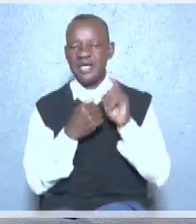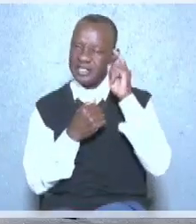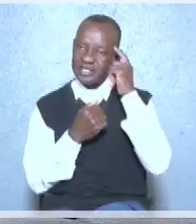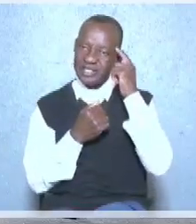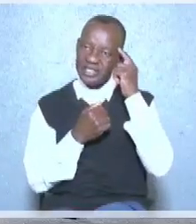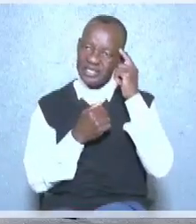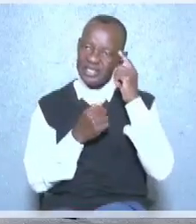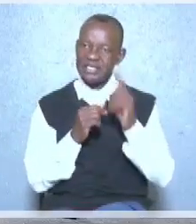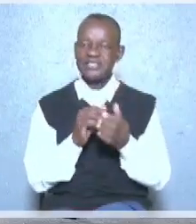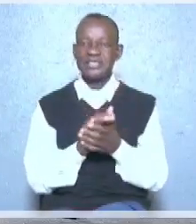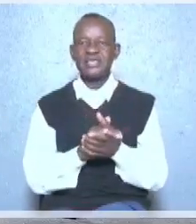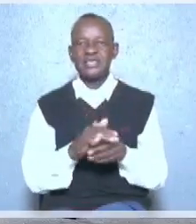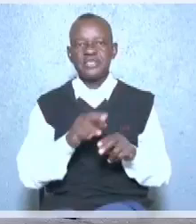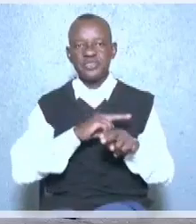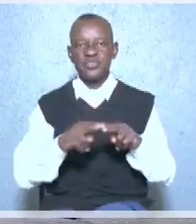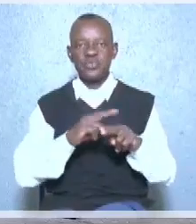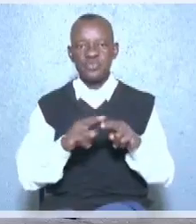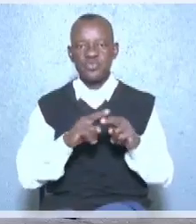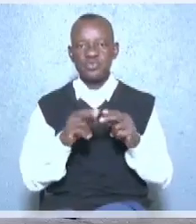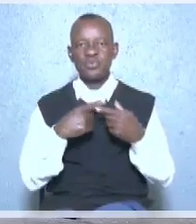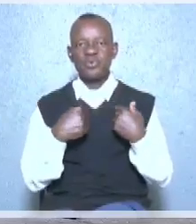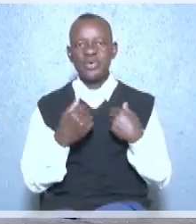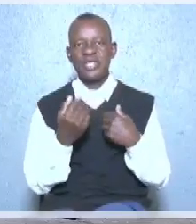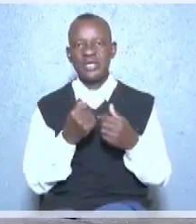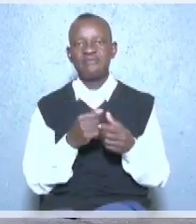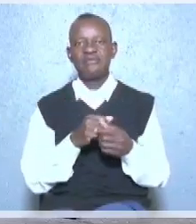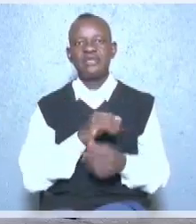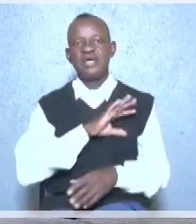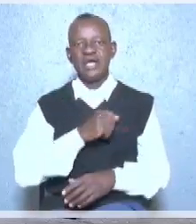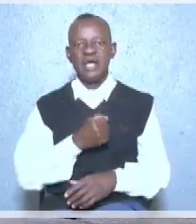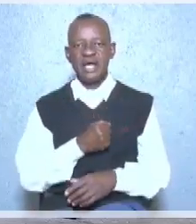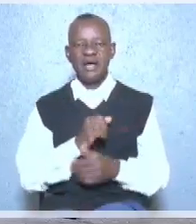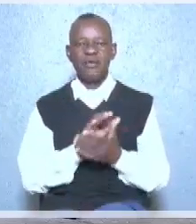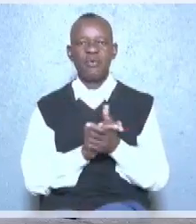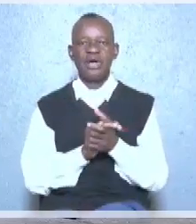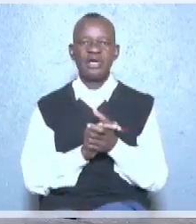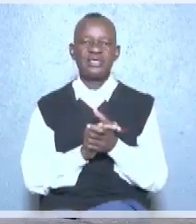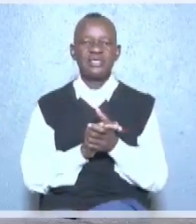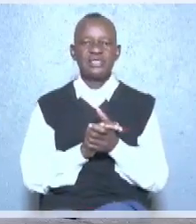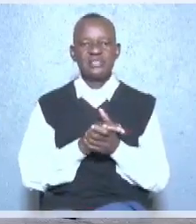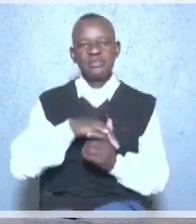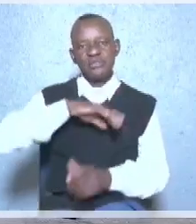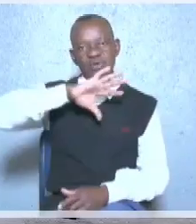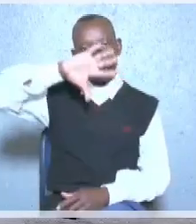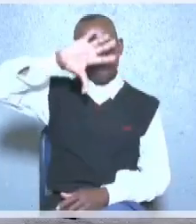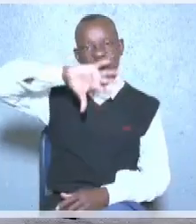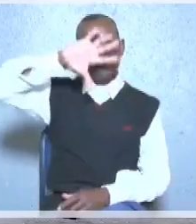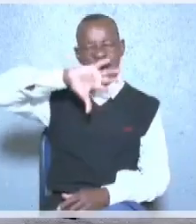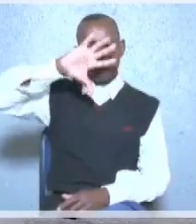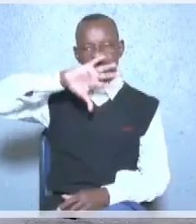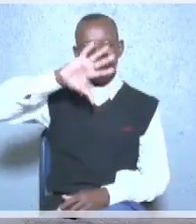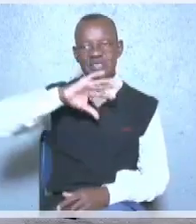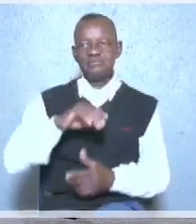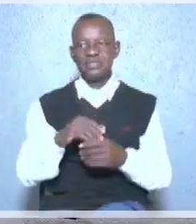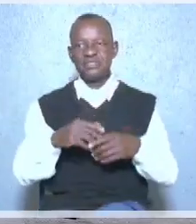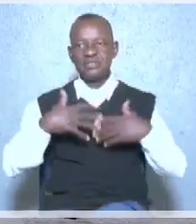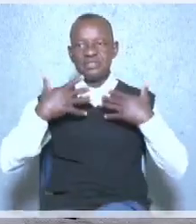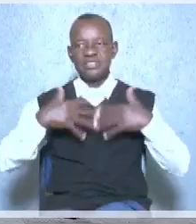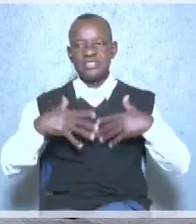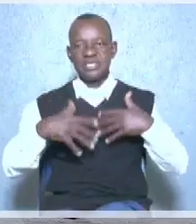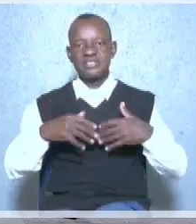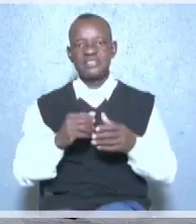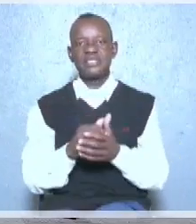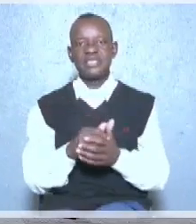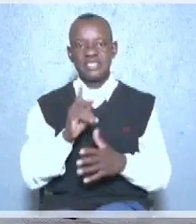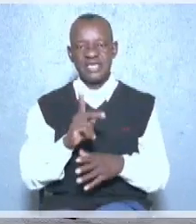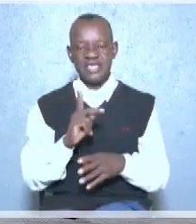story, whether it is modern or the history, or even way back in during the War of Resistance, the Mahareros and the Mandumes